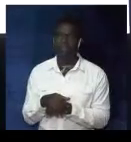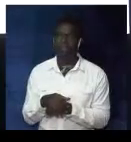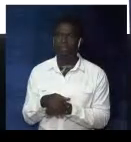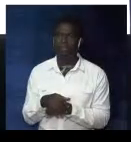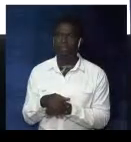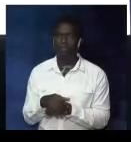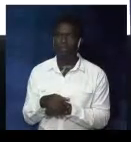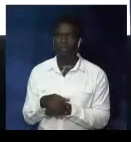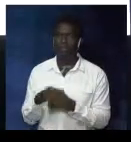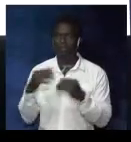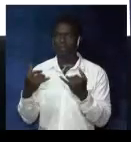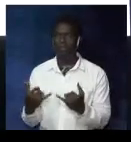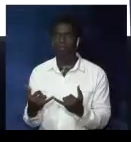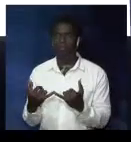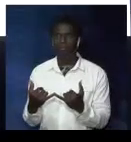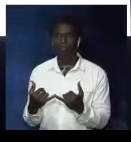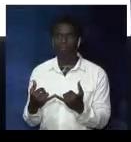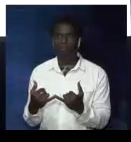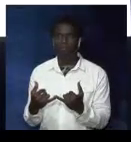game. Now,